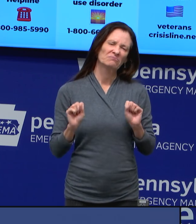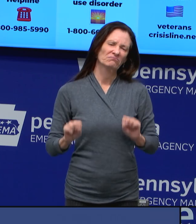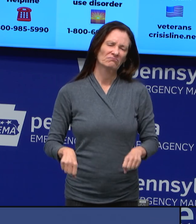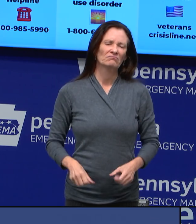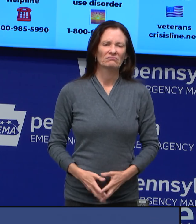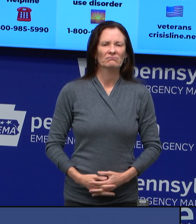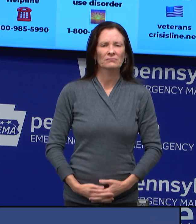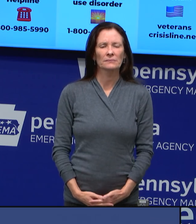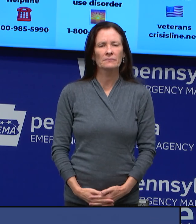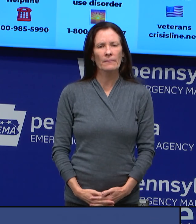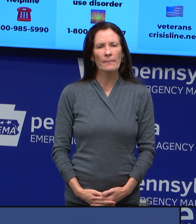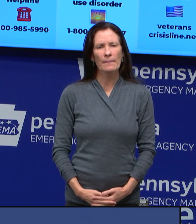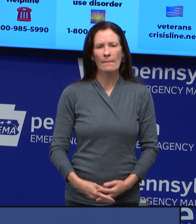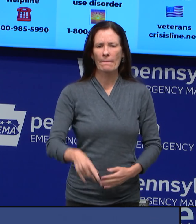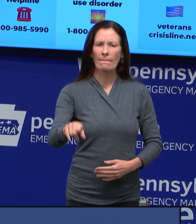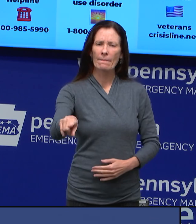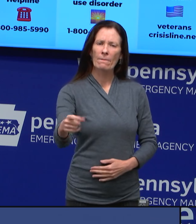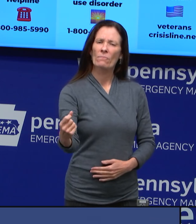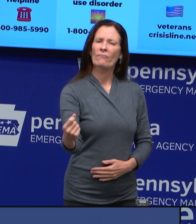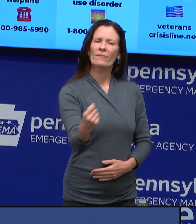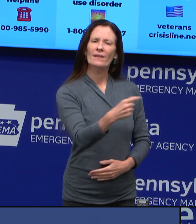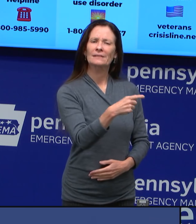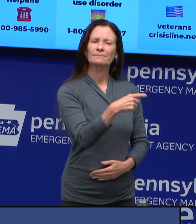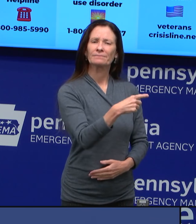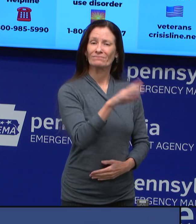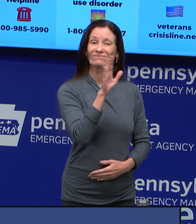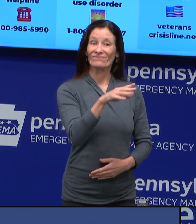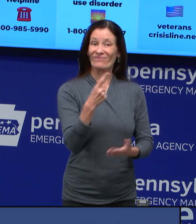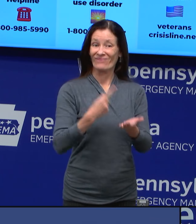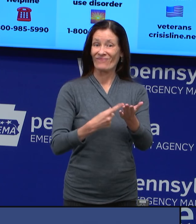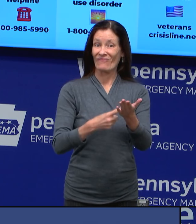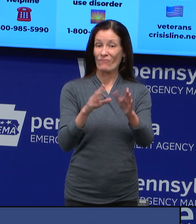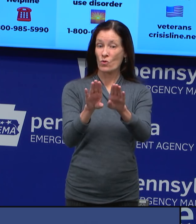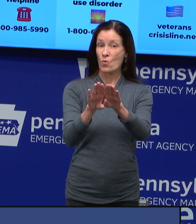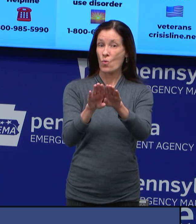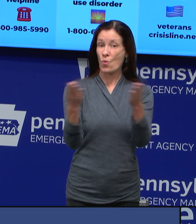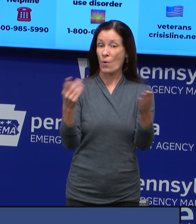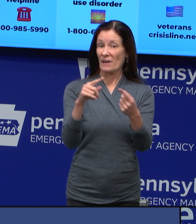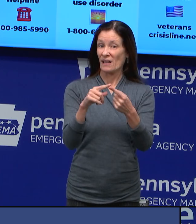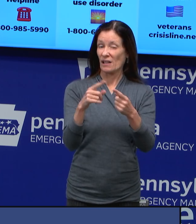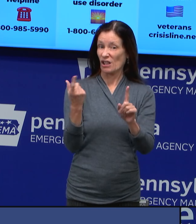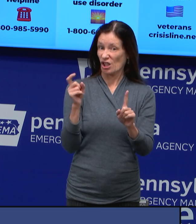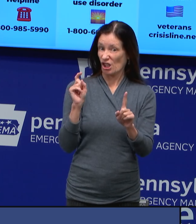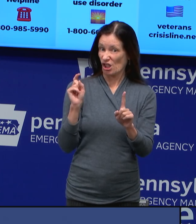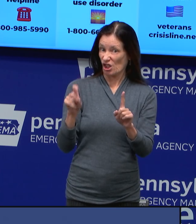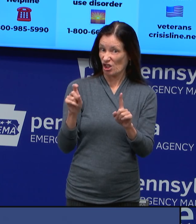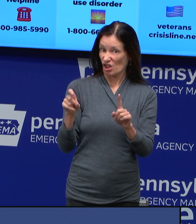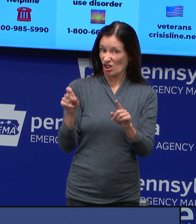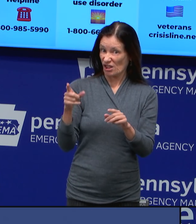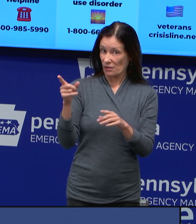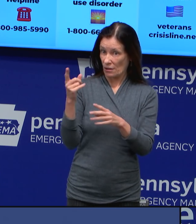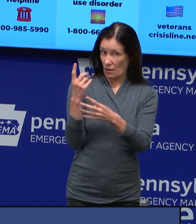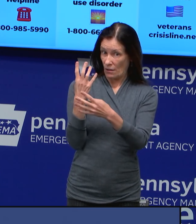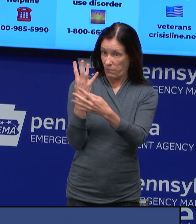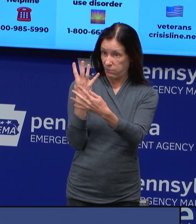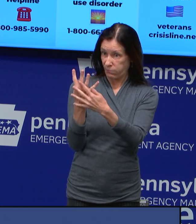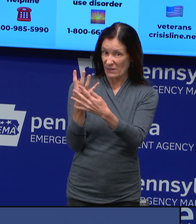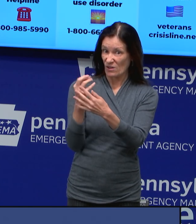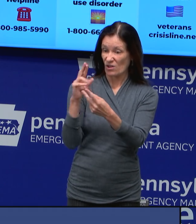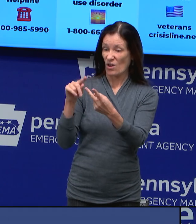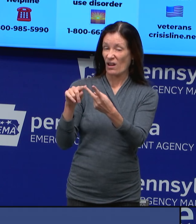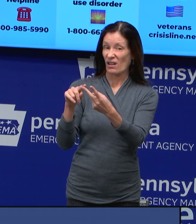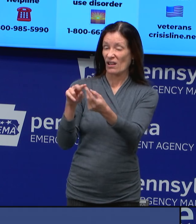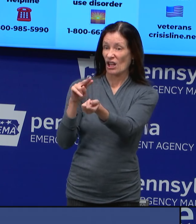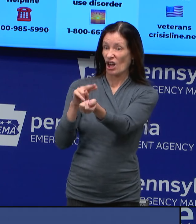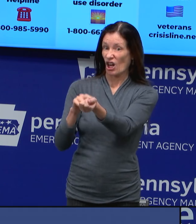cases in areas that are not part of the general population, like nursing homes and prisons? should we be taking out the cases in